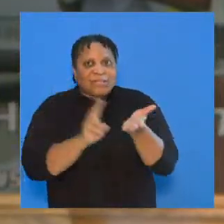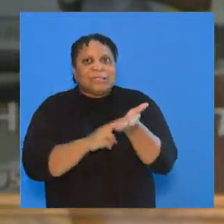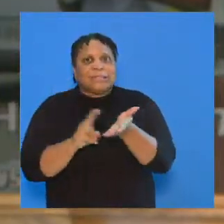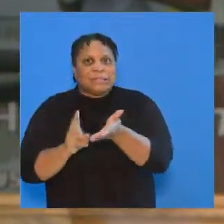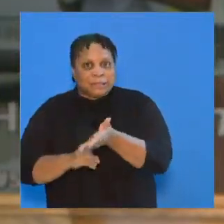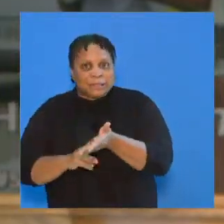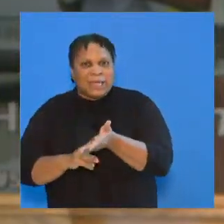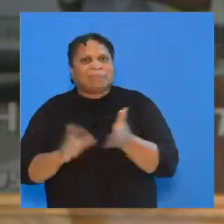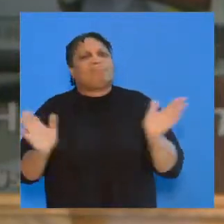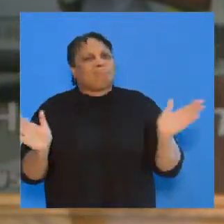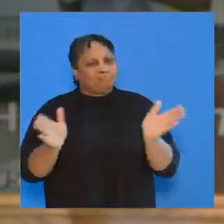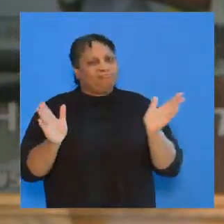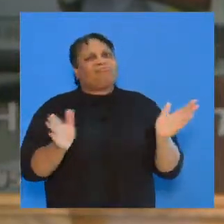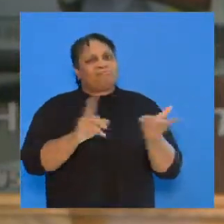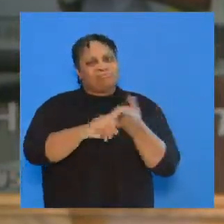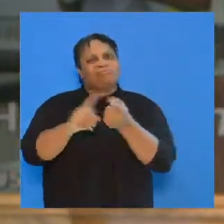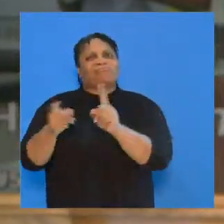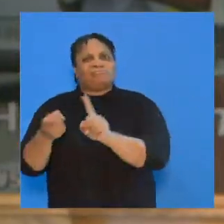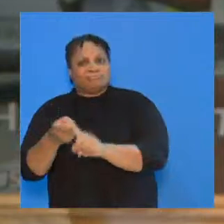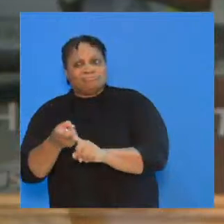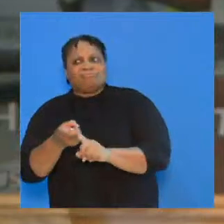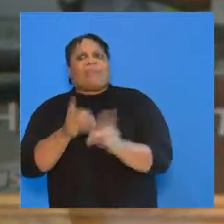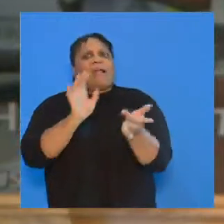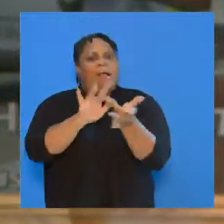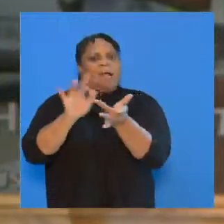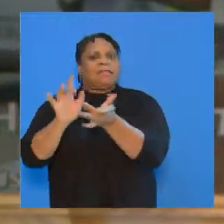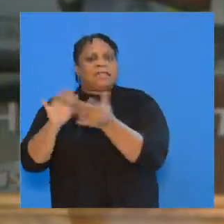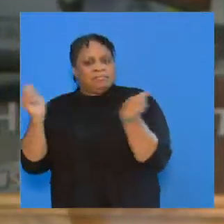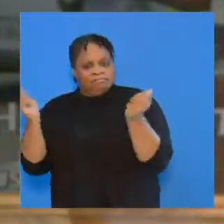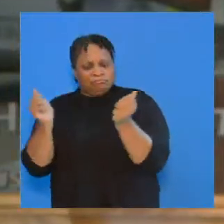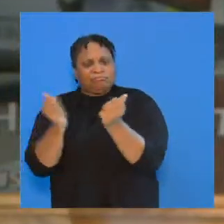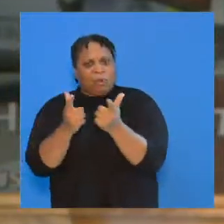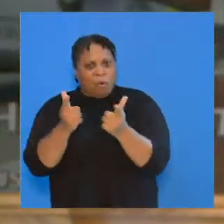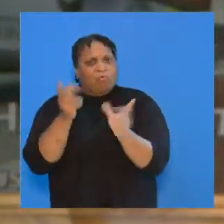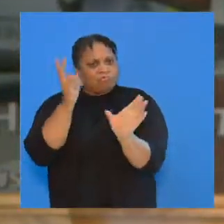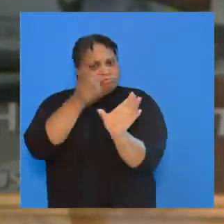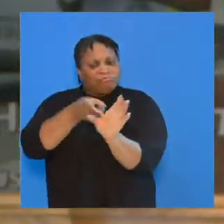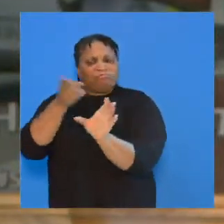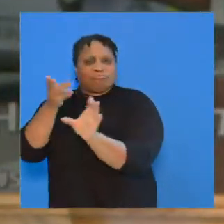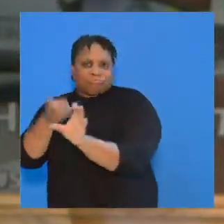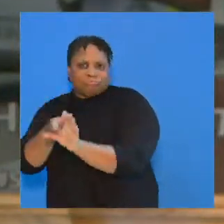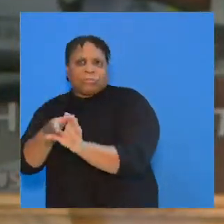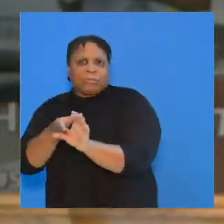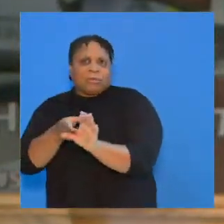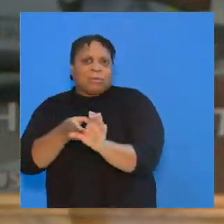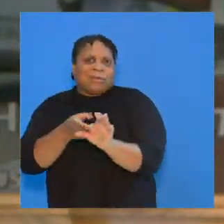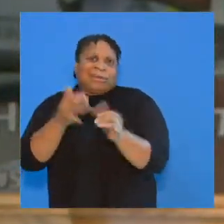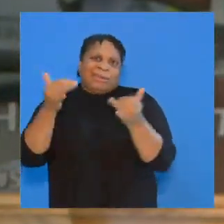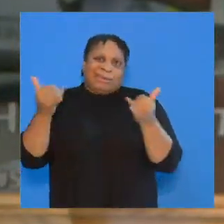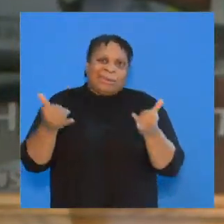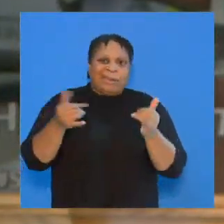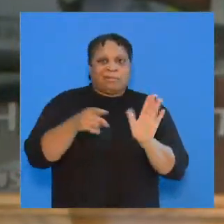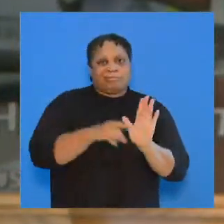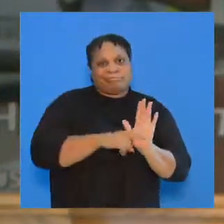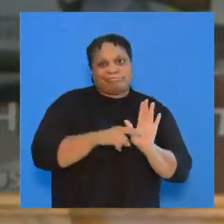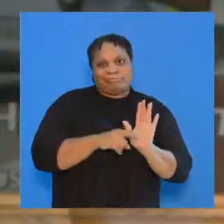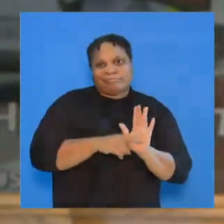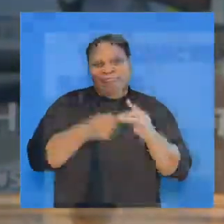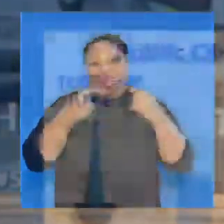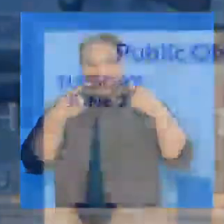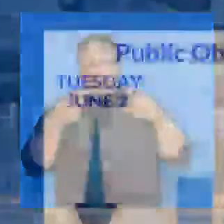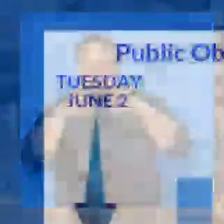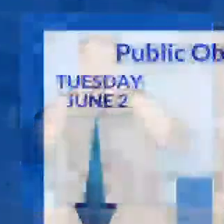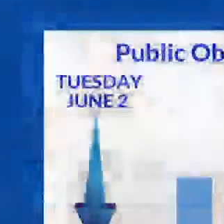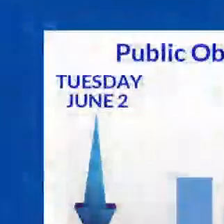please encourage your friends and your contacts to also join. On the downside, I have to highlight that mask wearing